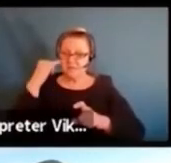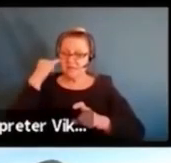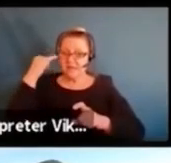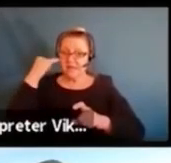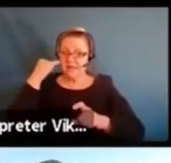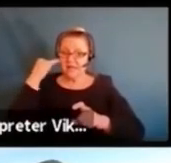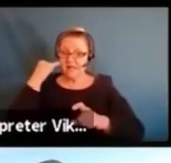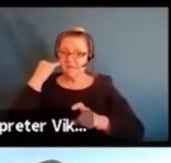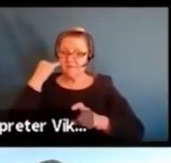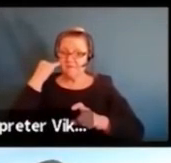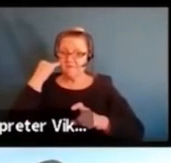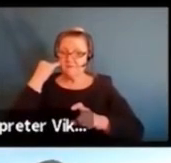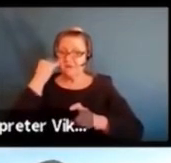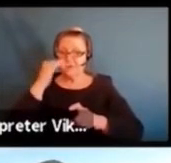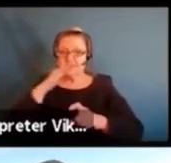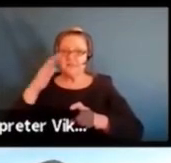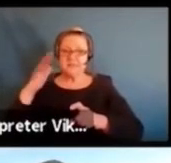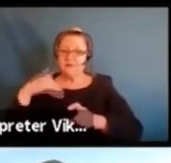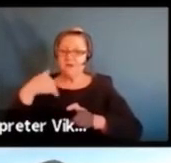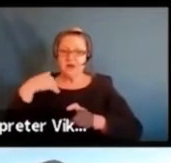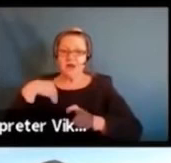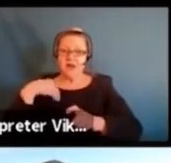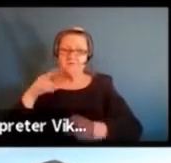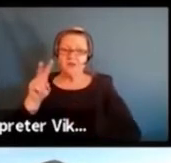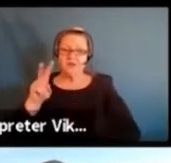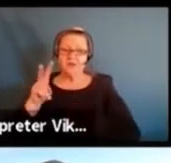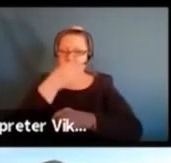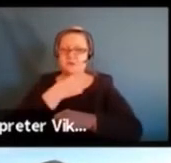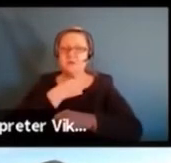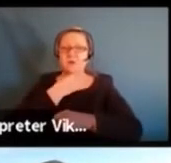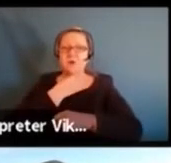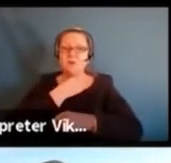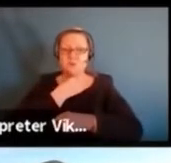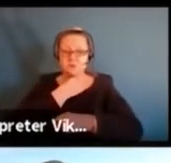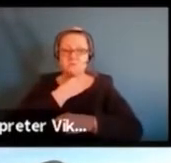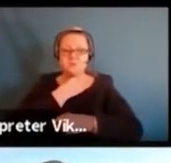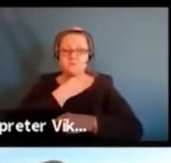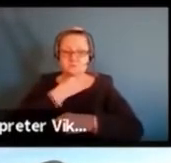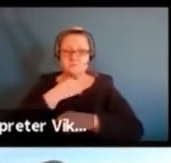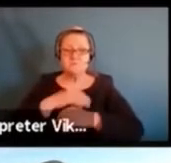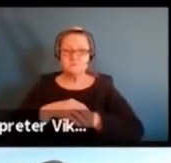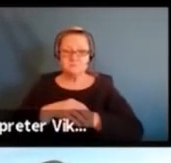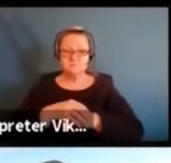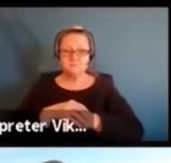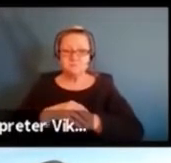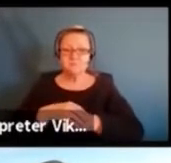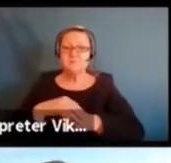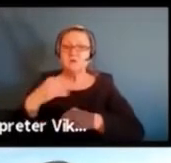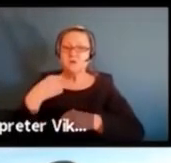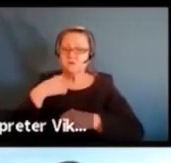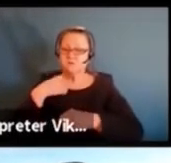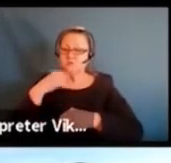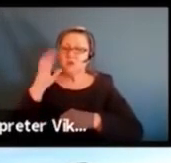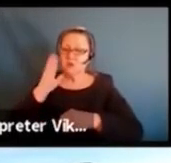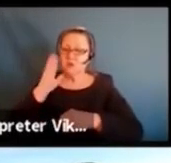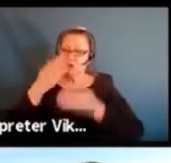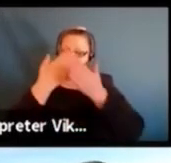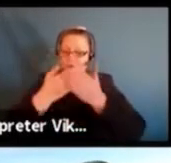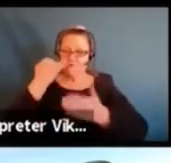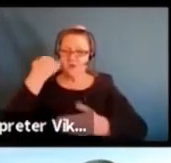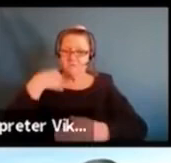have the virus in their nose and throat. And that'll be the first real signal that we'll be able to rely on these vaccines to cut